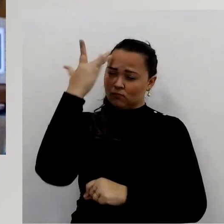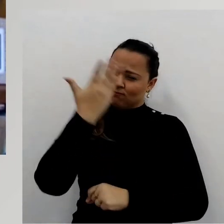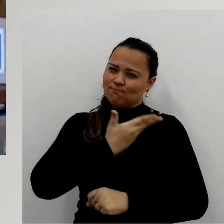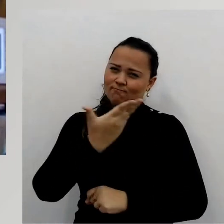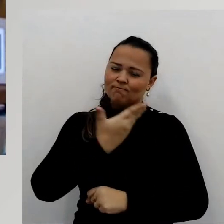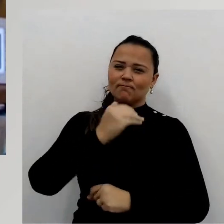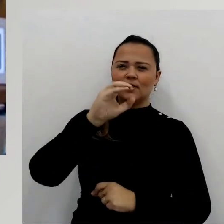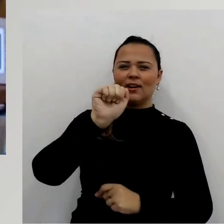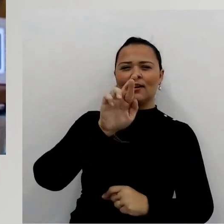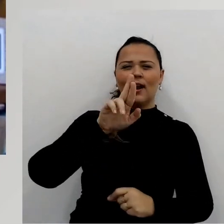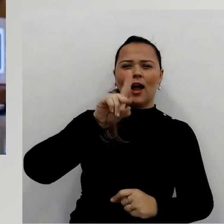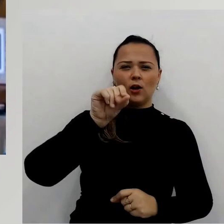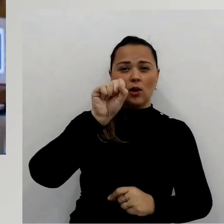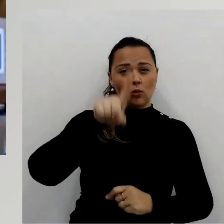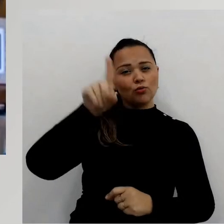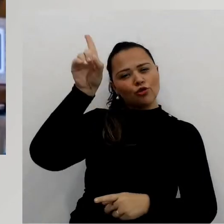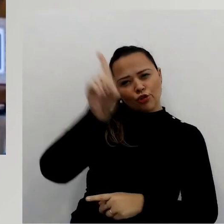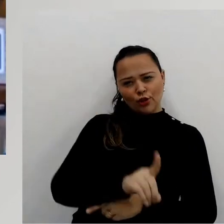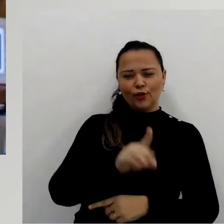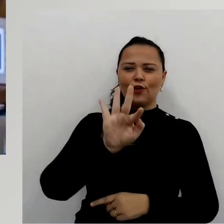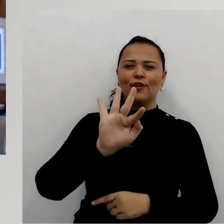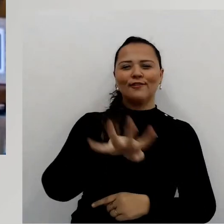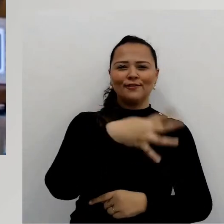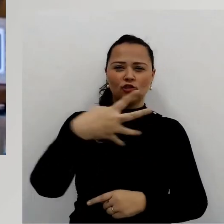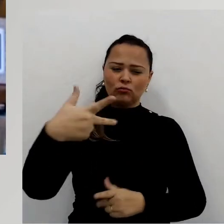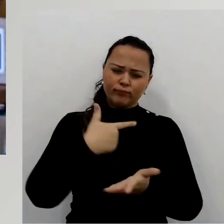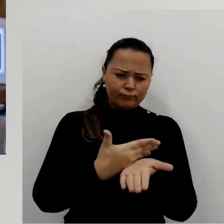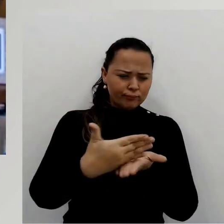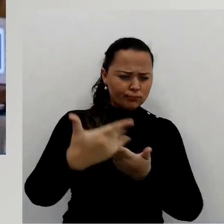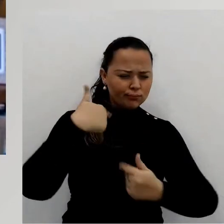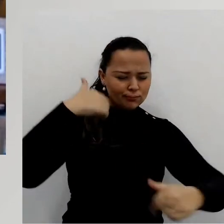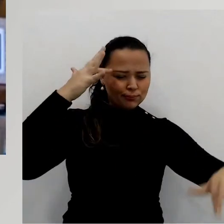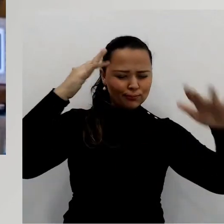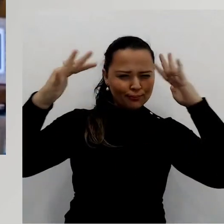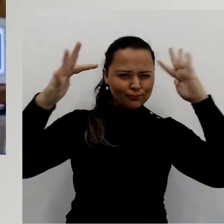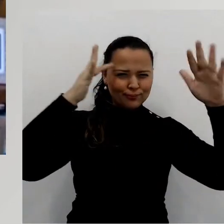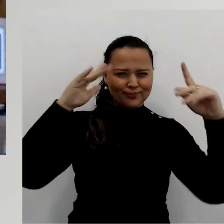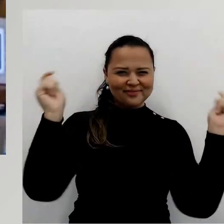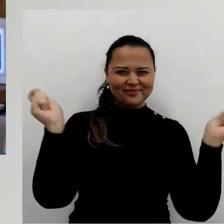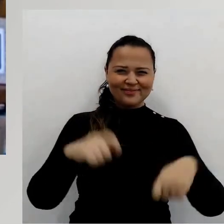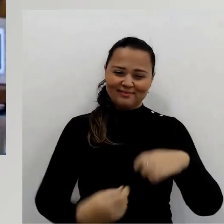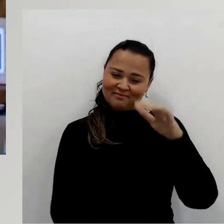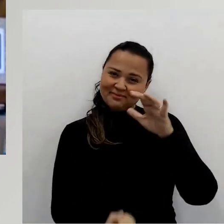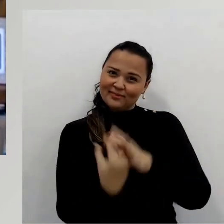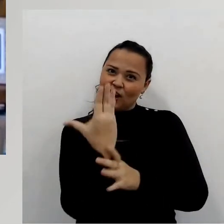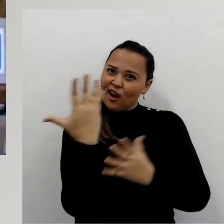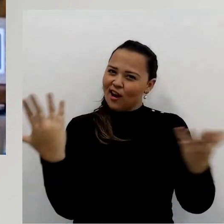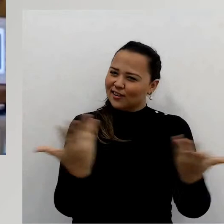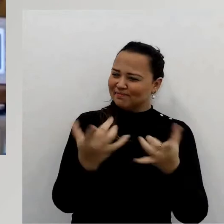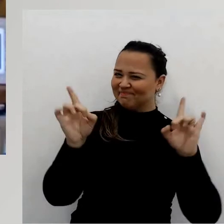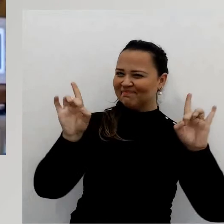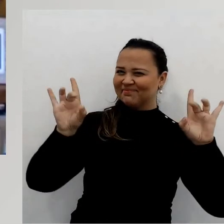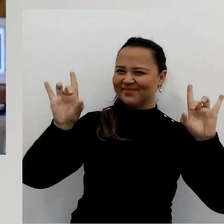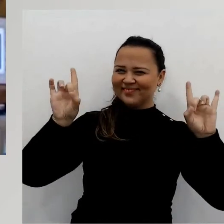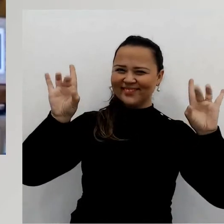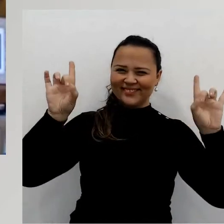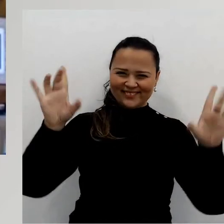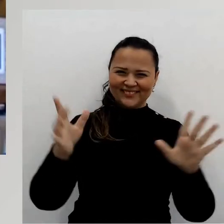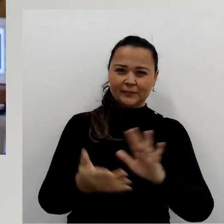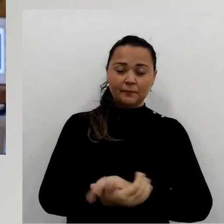colleague Carlos Dujó, manager of Firjan, for the initiative of having such a nice